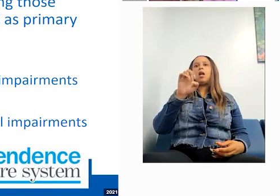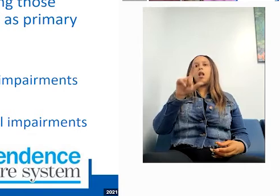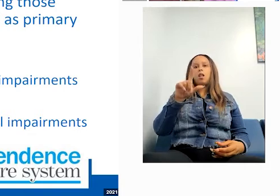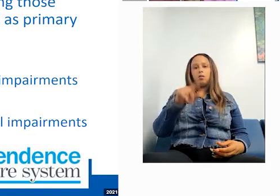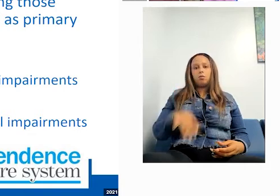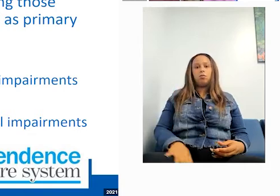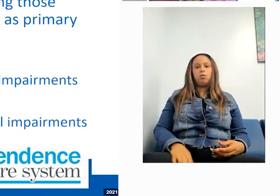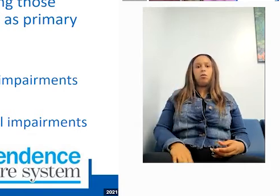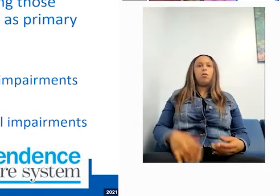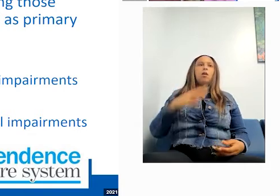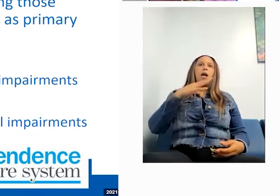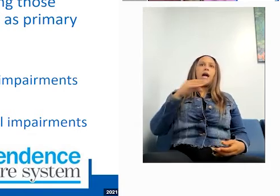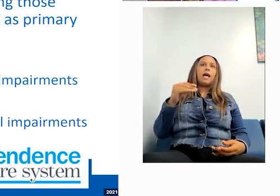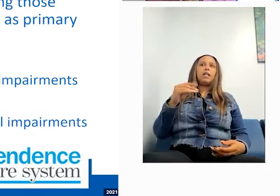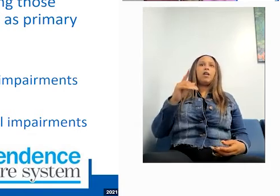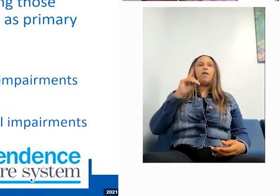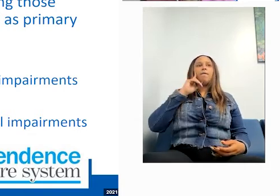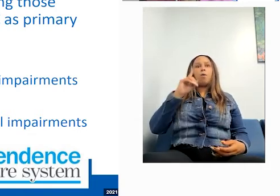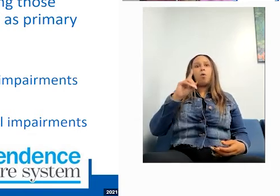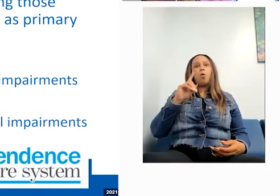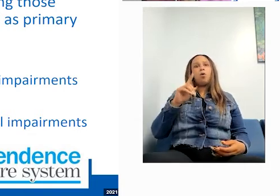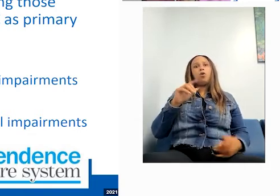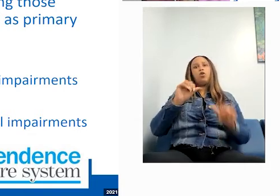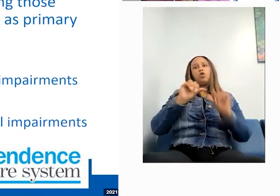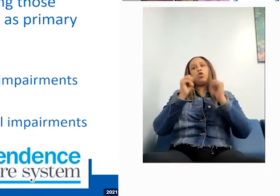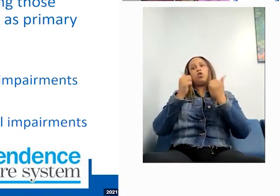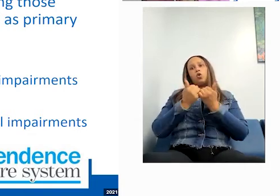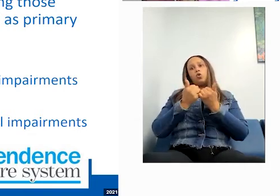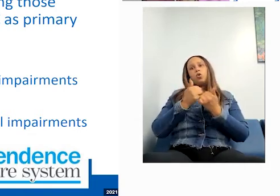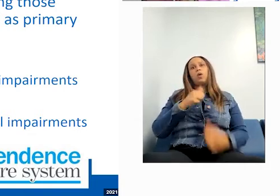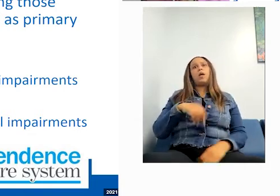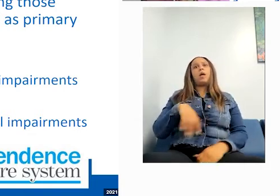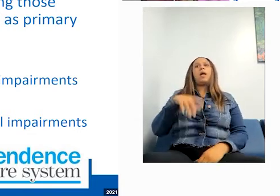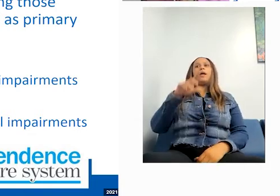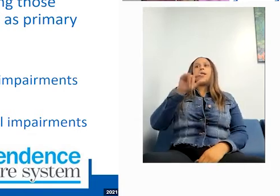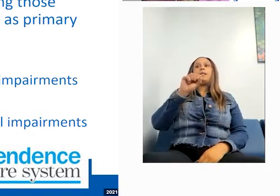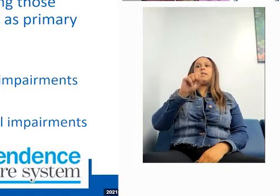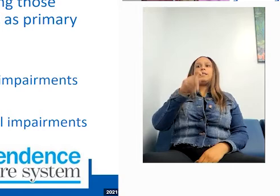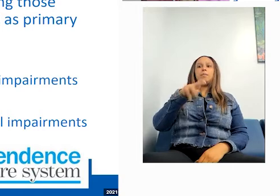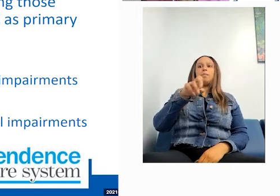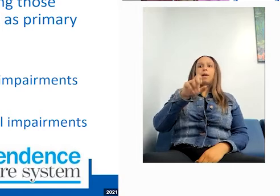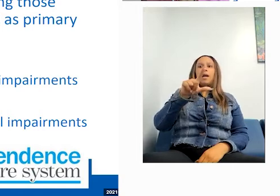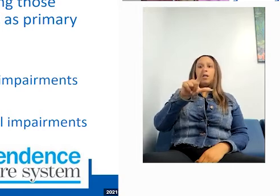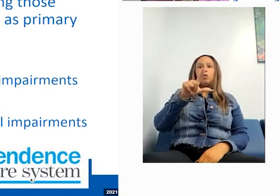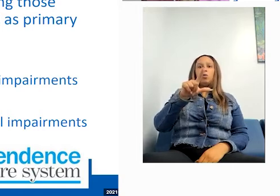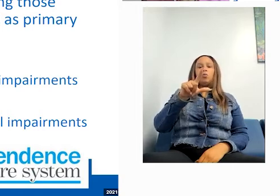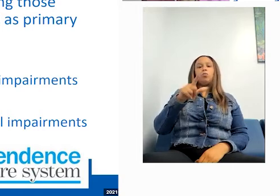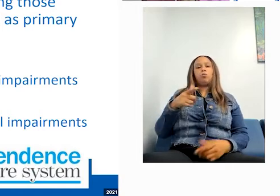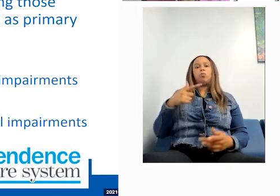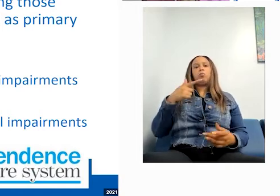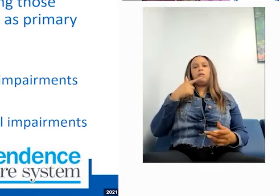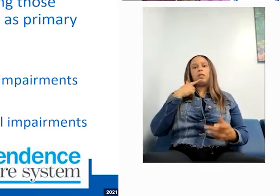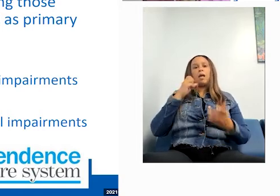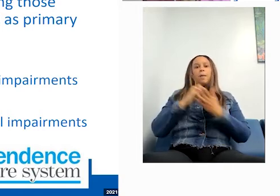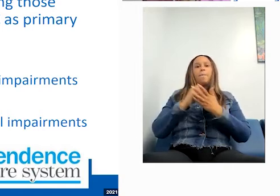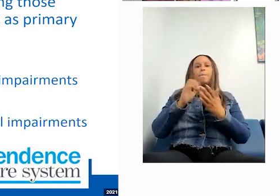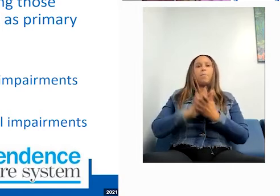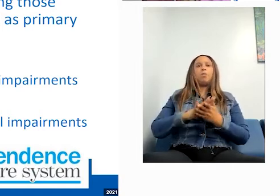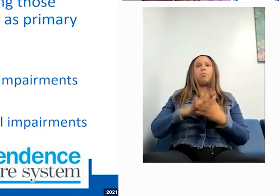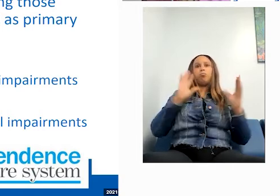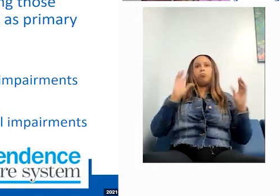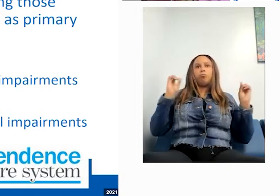Consortium for Spinal Cord Medicine, with the support of PVA, put out these clinical guidelines several years ago.